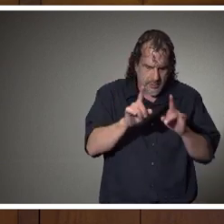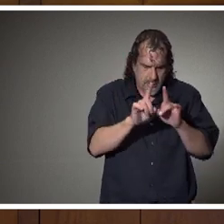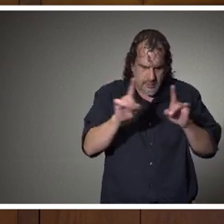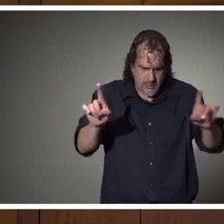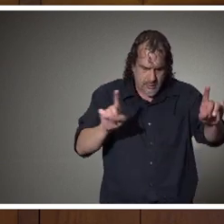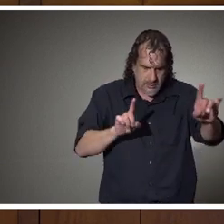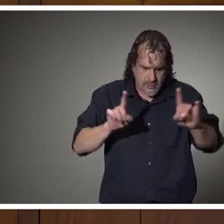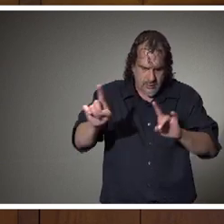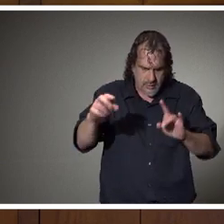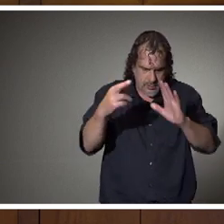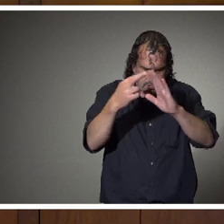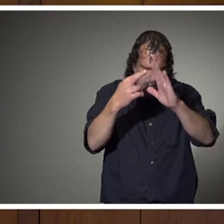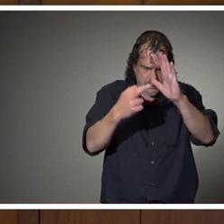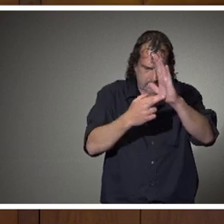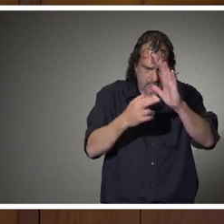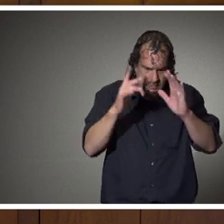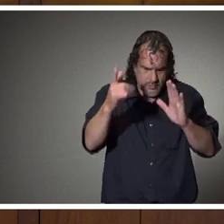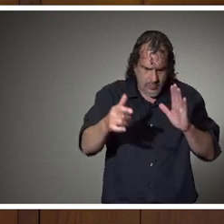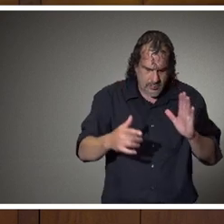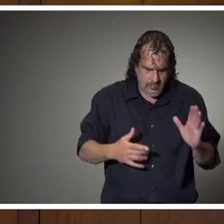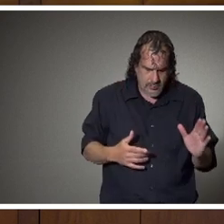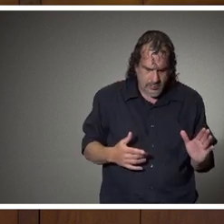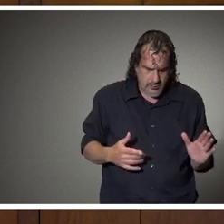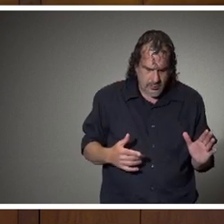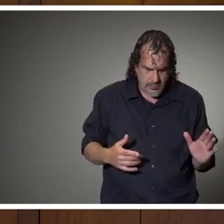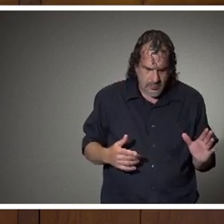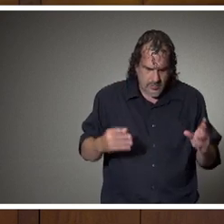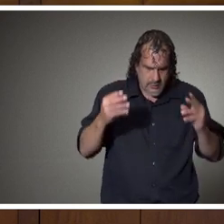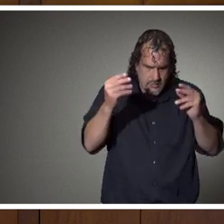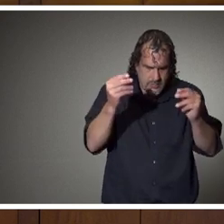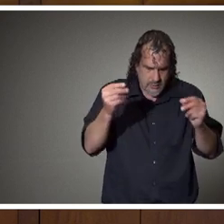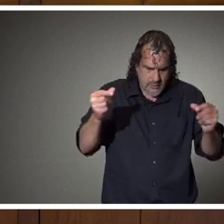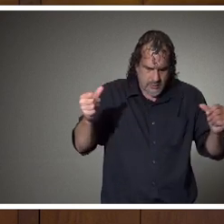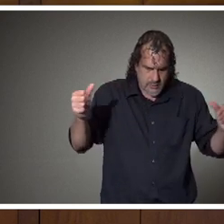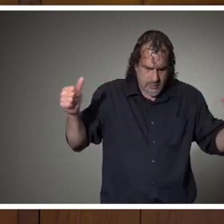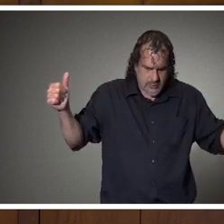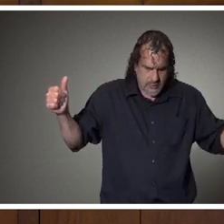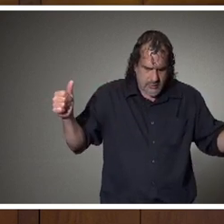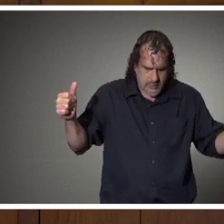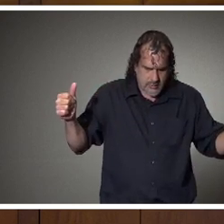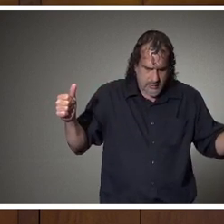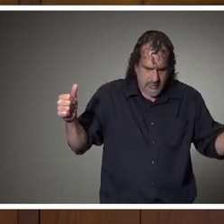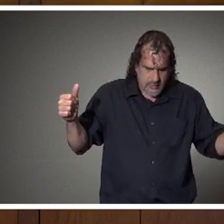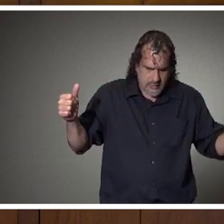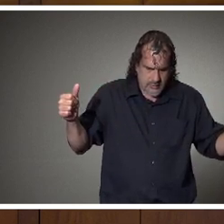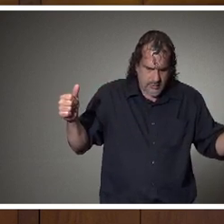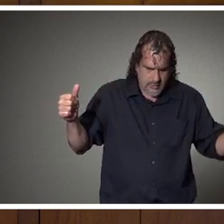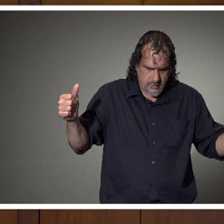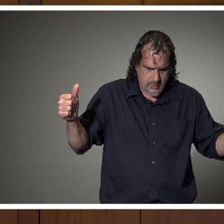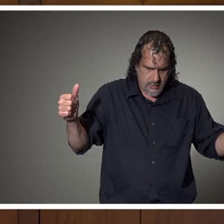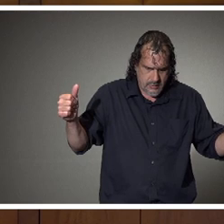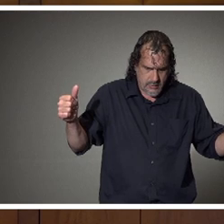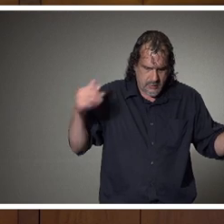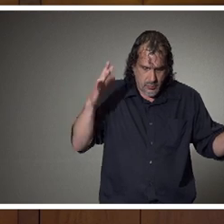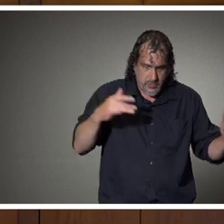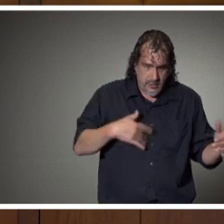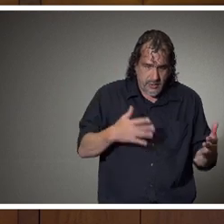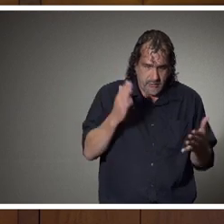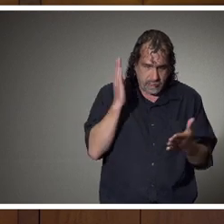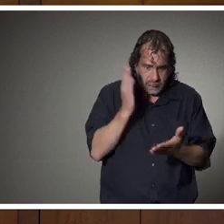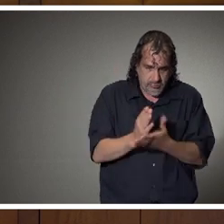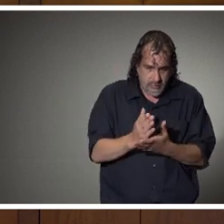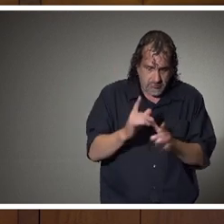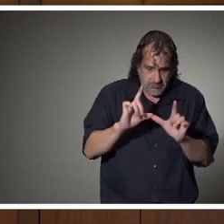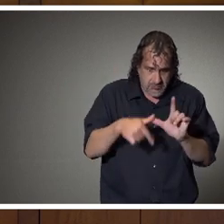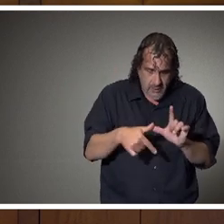distancing guidelines will be, quote, fading out when they expire, and that it'll be counting on states to